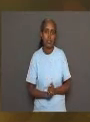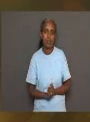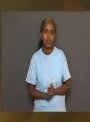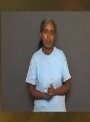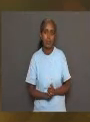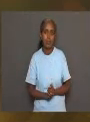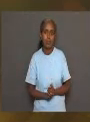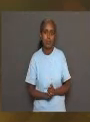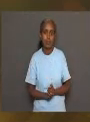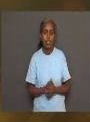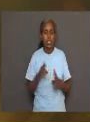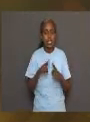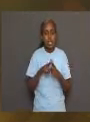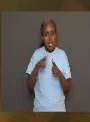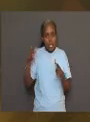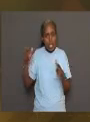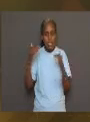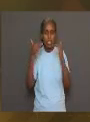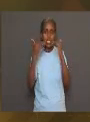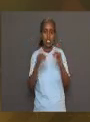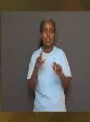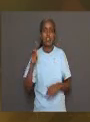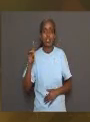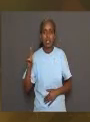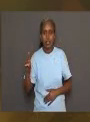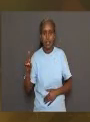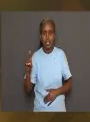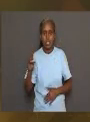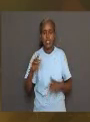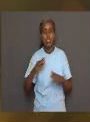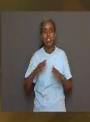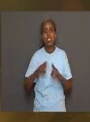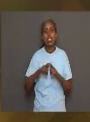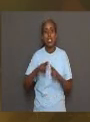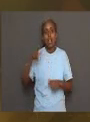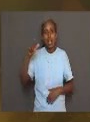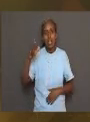variation. The greater the standard deviation, the higher the